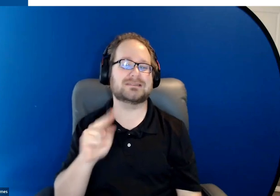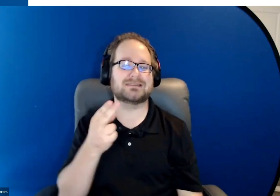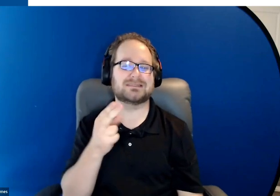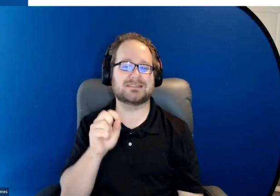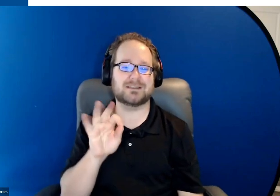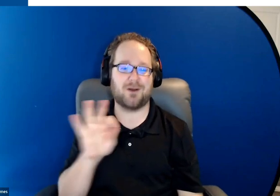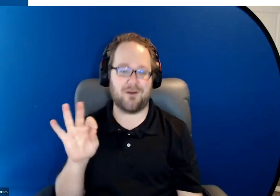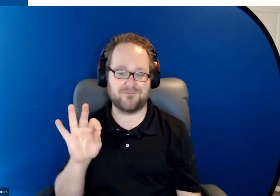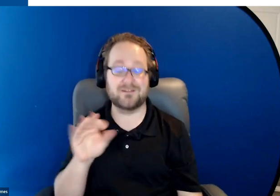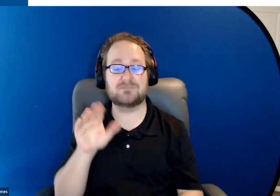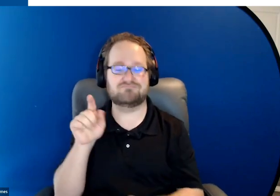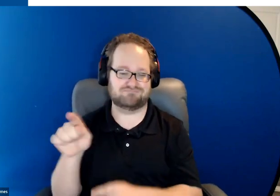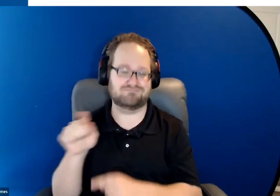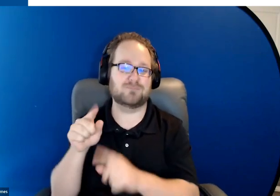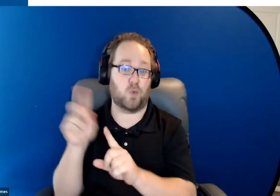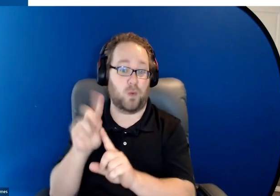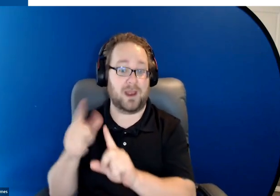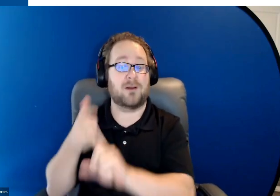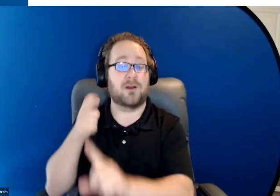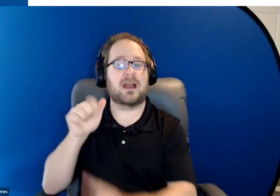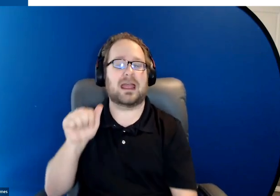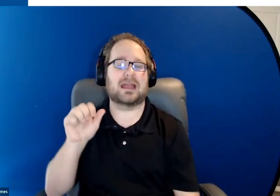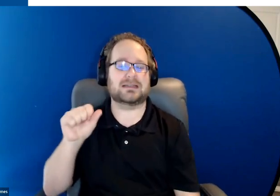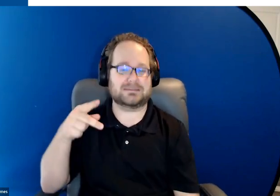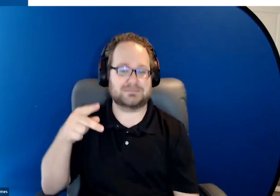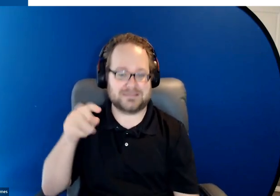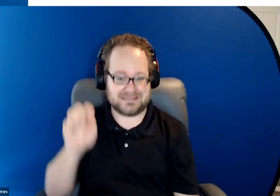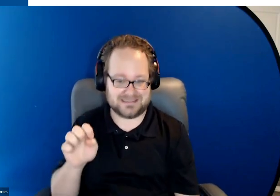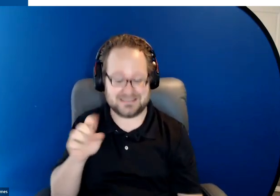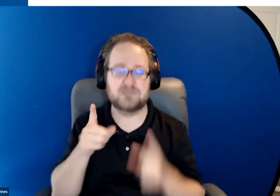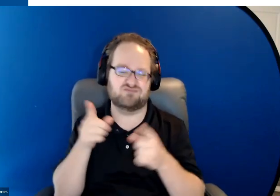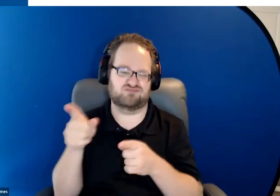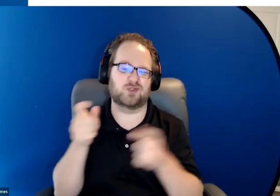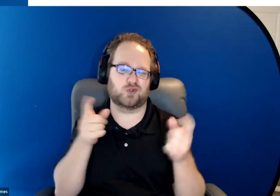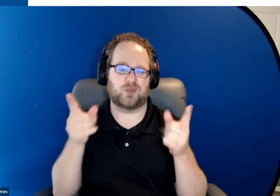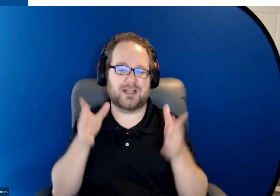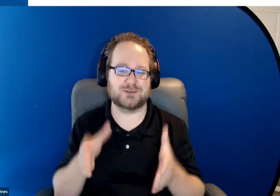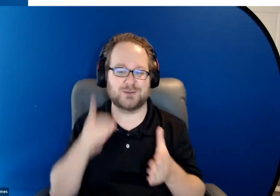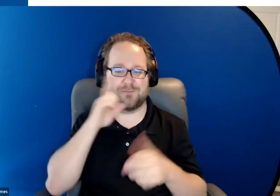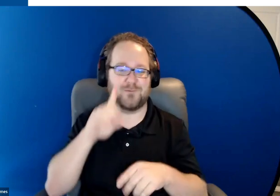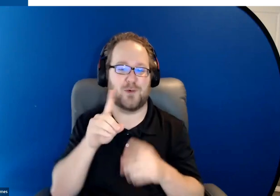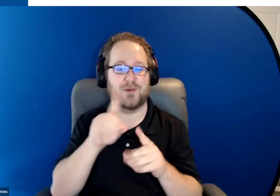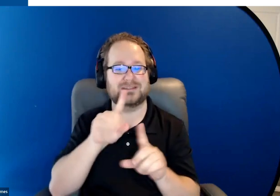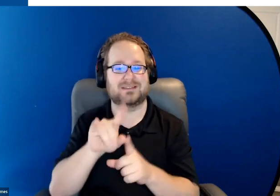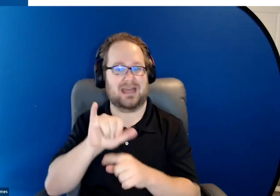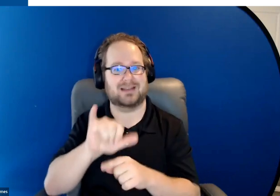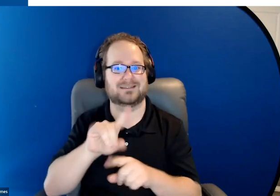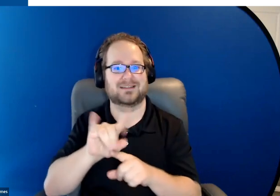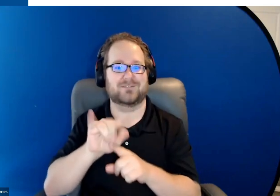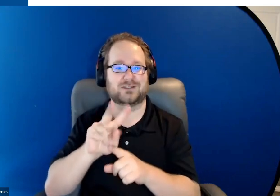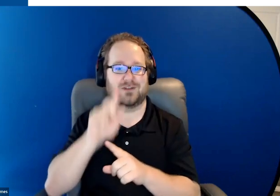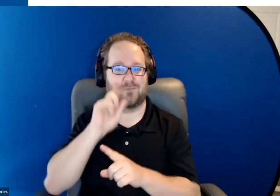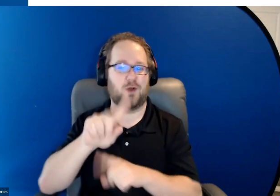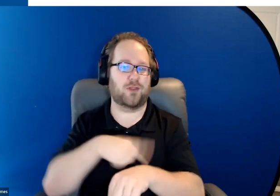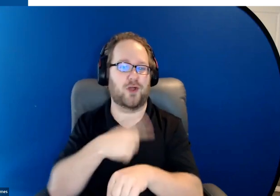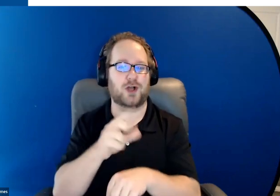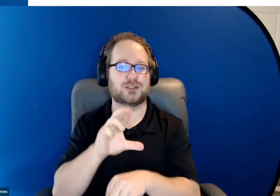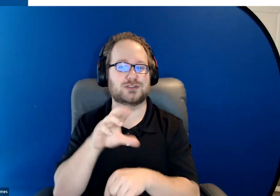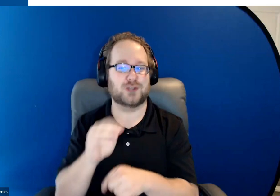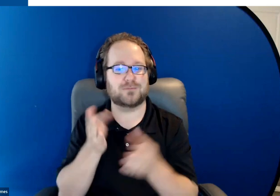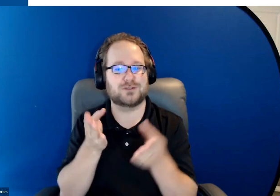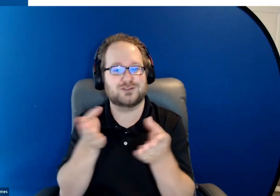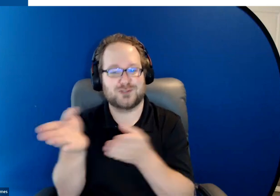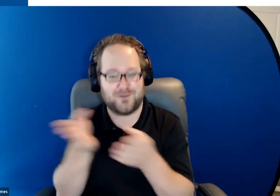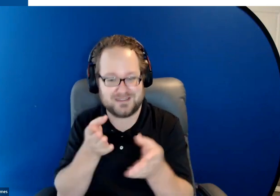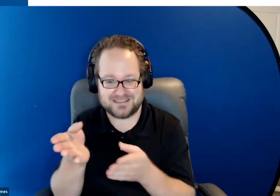Assistant Secretary for Planning and Evaluation. Vicki Gottlich, who's the Deputy Administrator for Policy and Evaluation